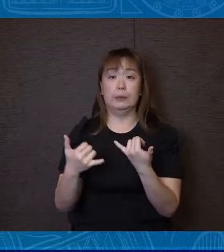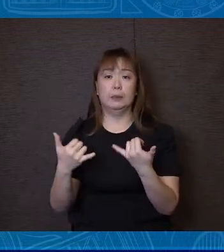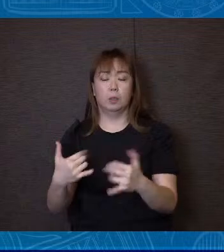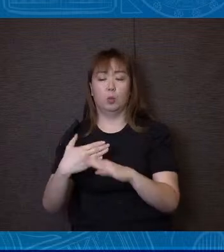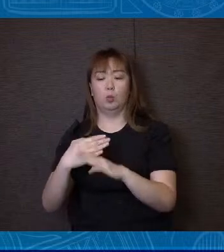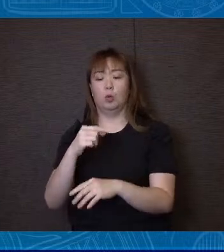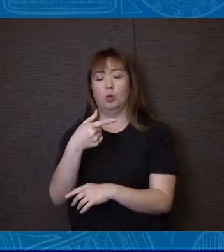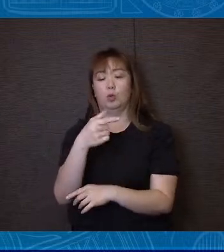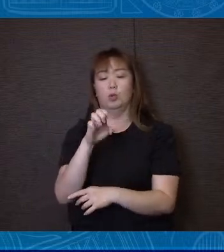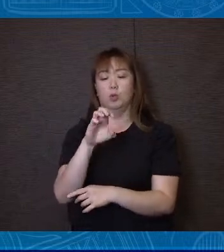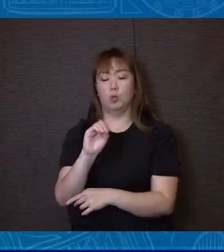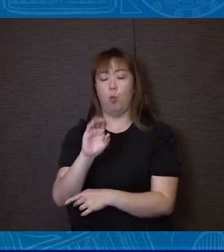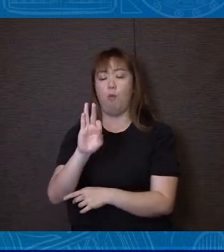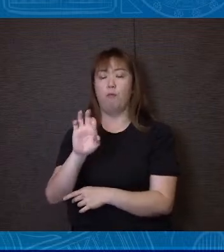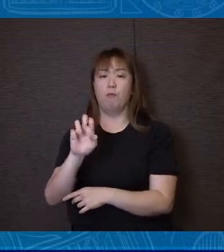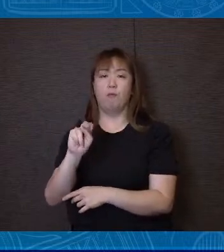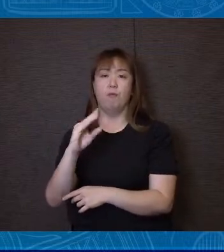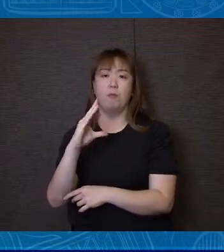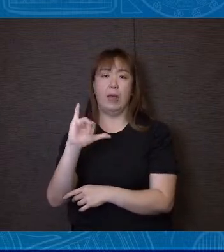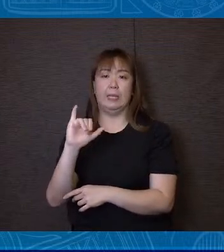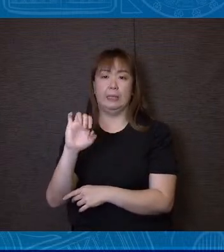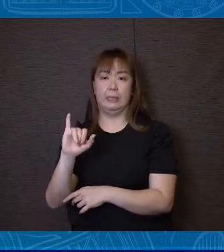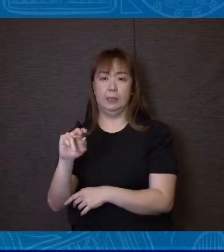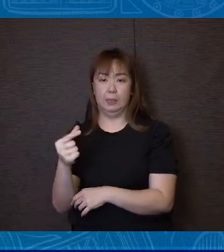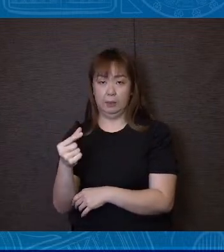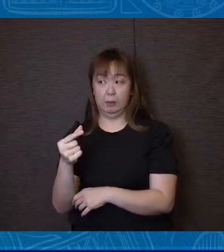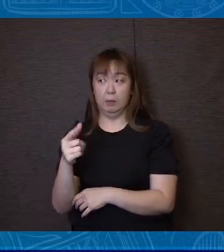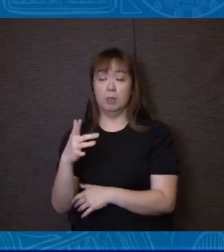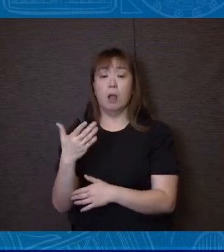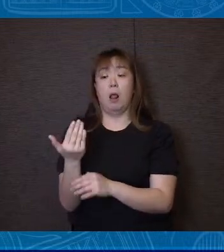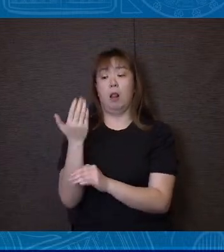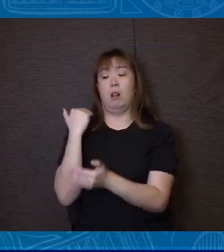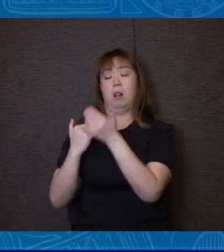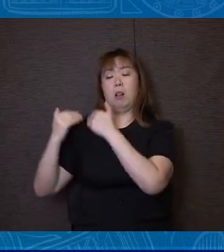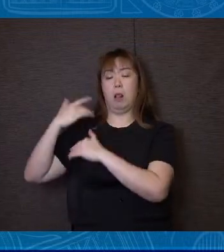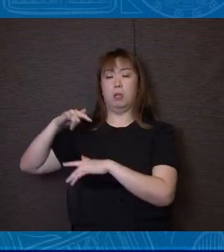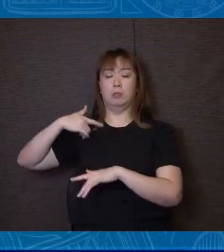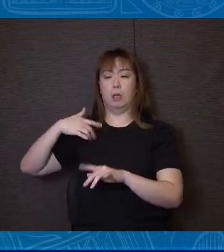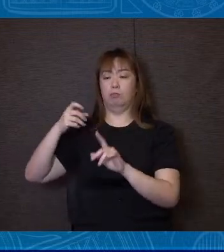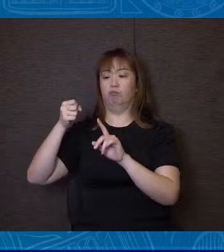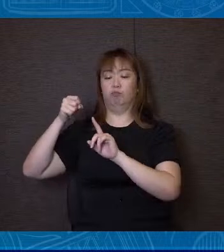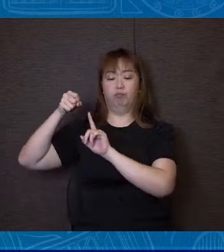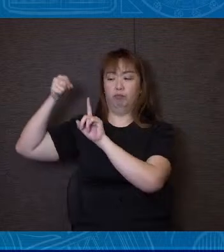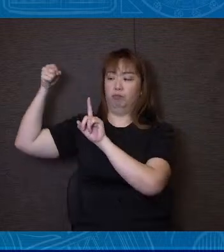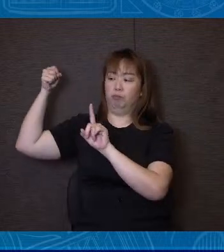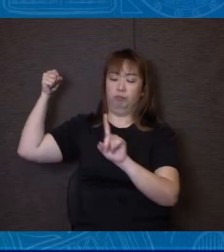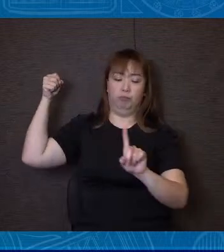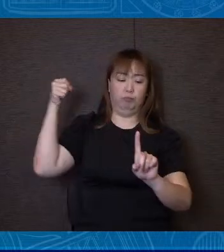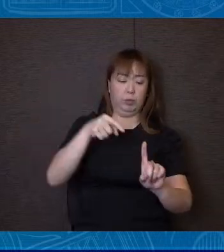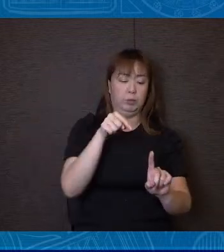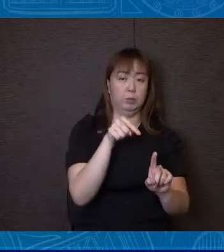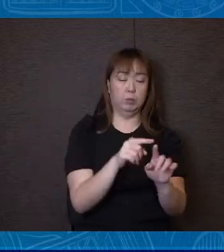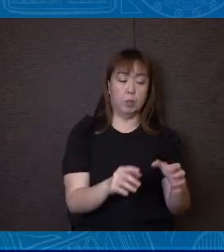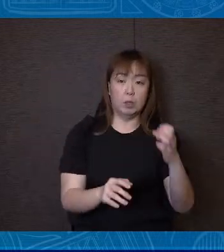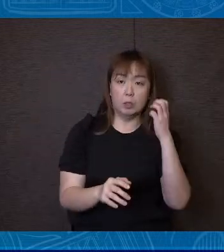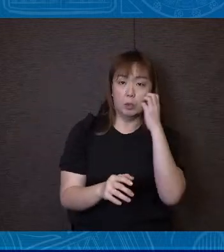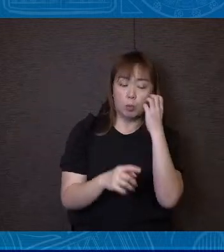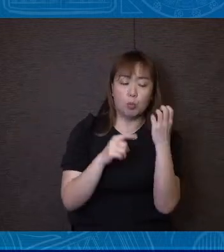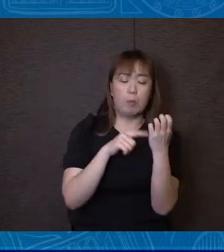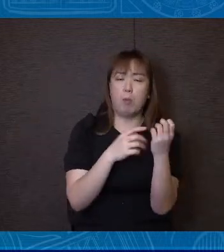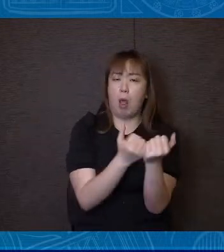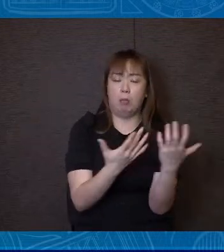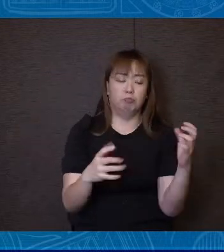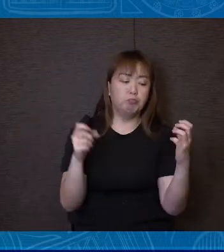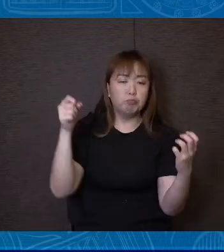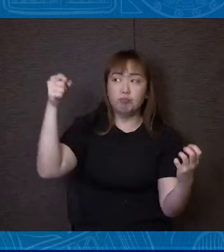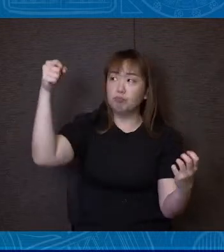So in the past, when you send out a cell broadcast message, it goes to all devices, regardless of subscriber or